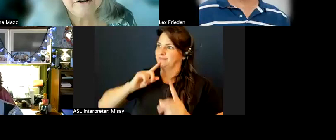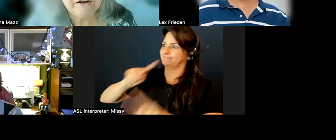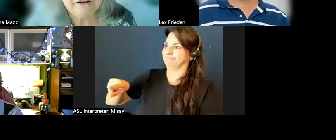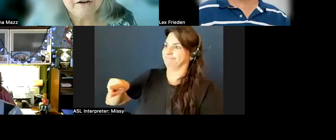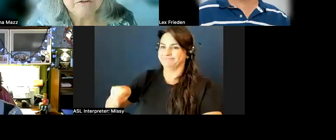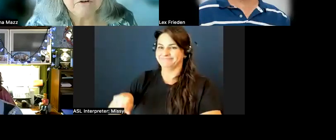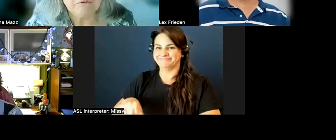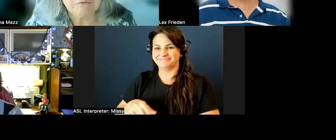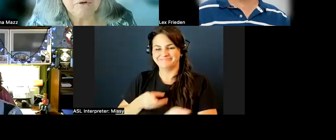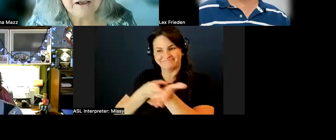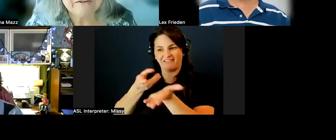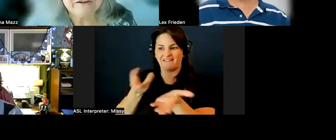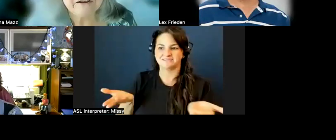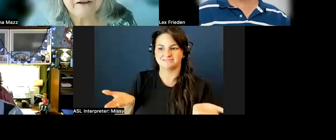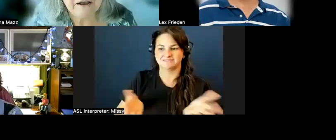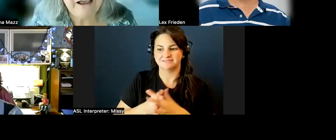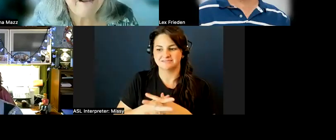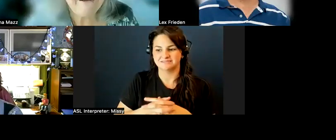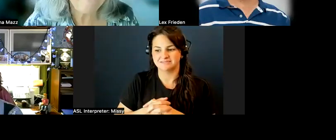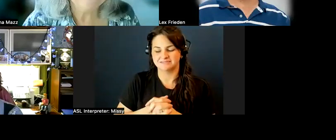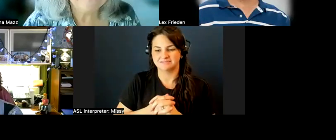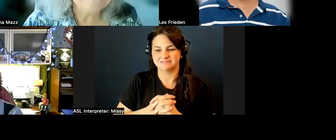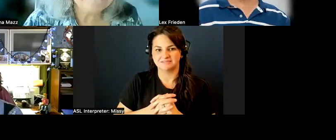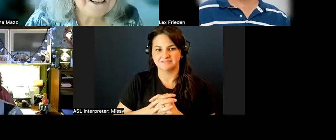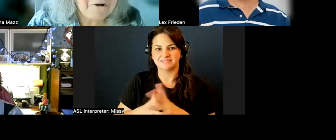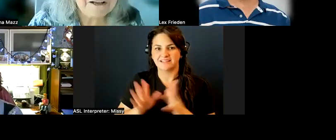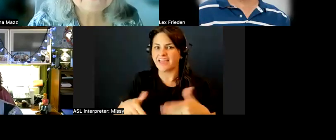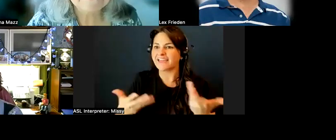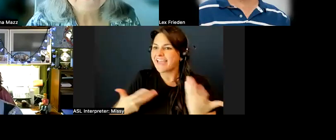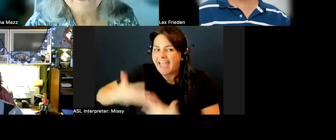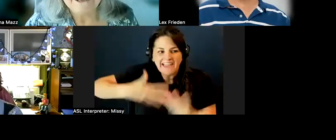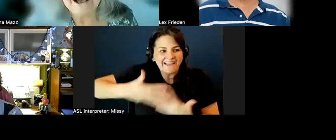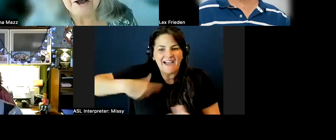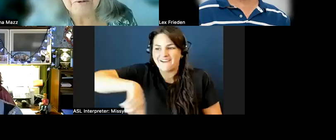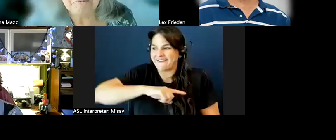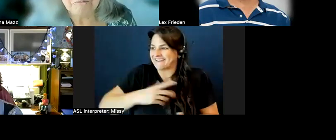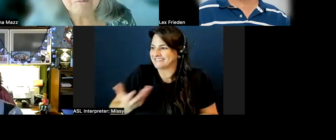how, and so I'd say hang out, get to know us.